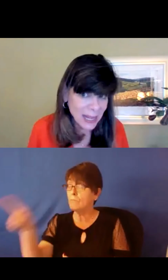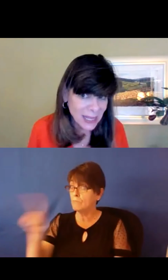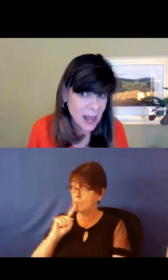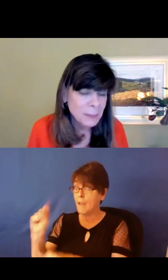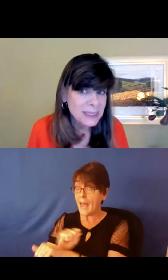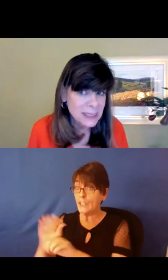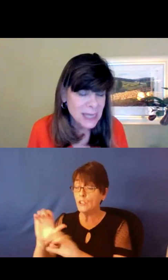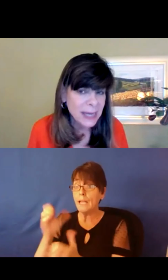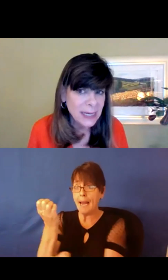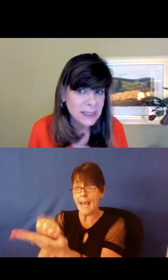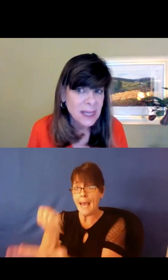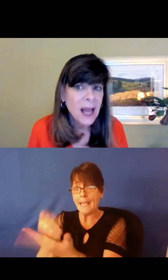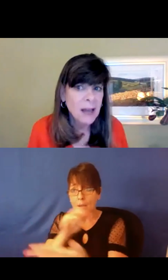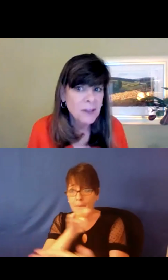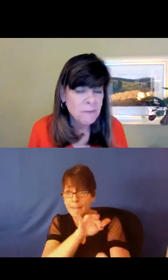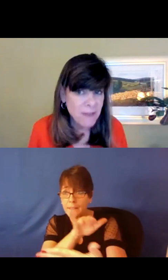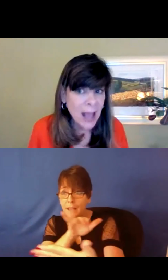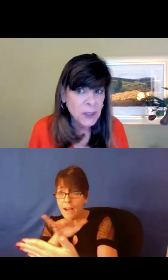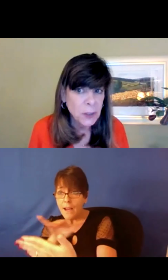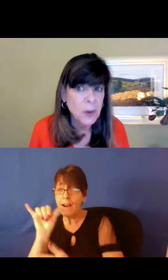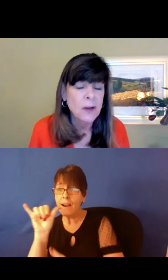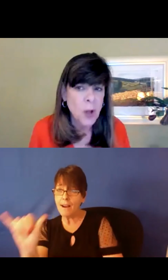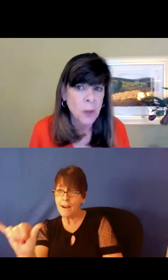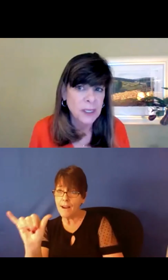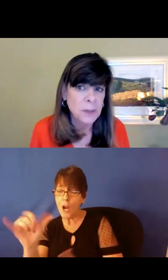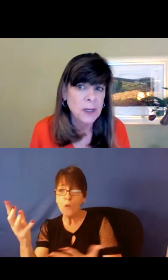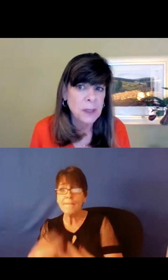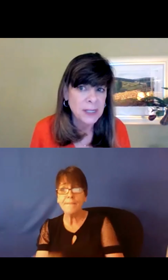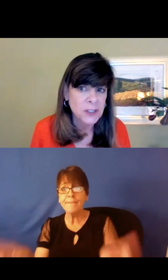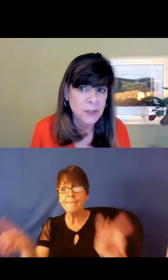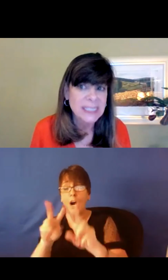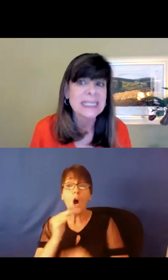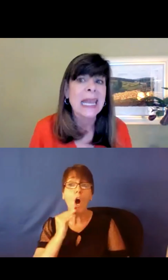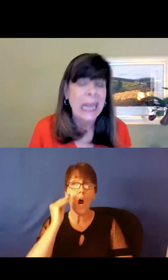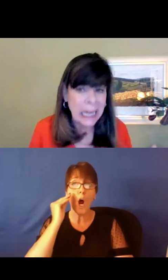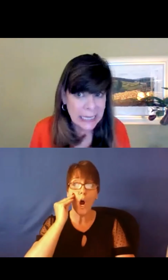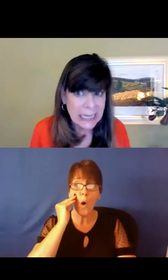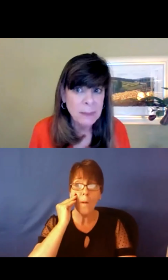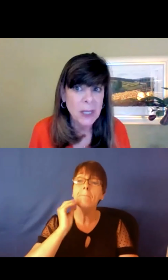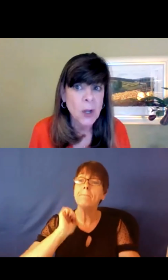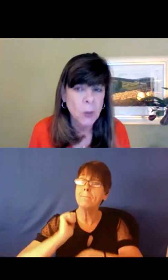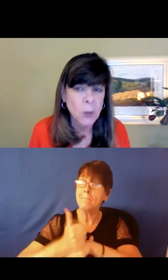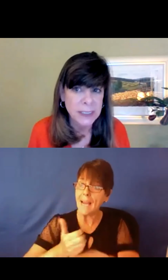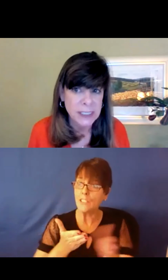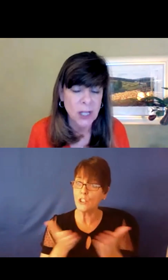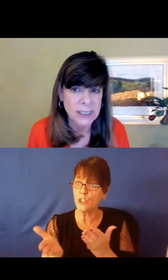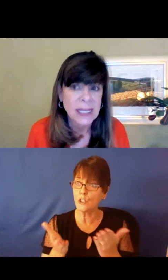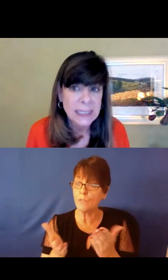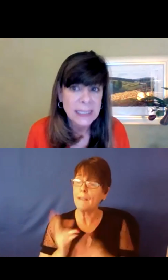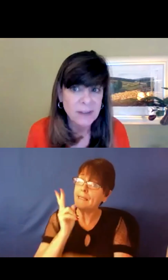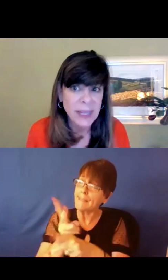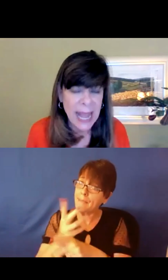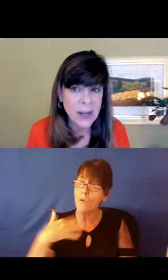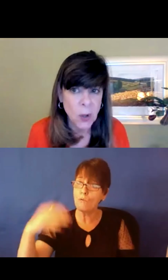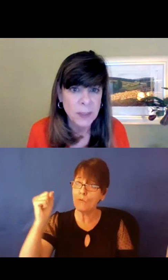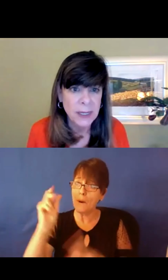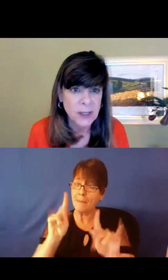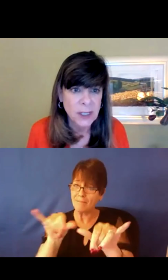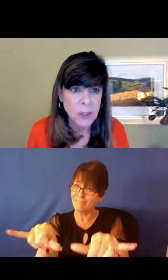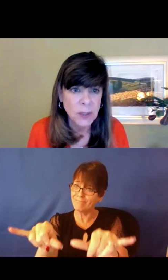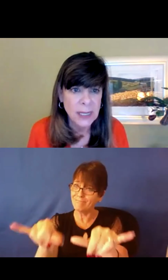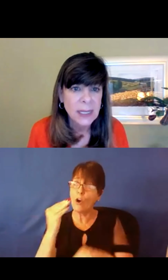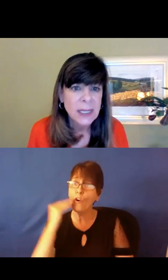done economic studies of the value of home and community-based services in keeping older adults living at